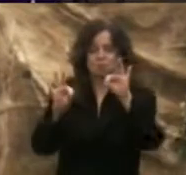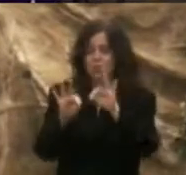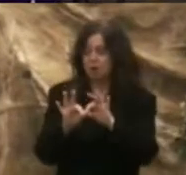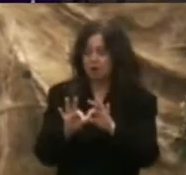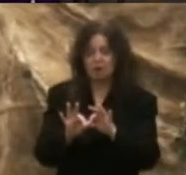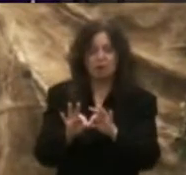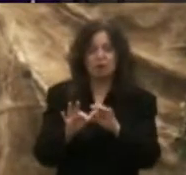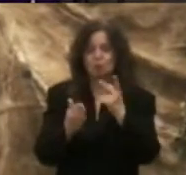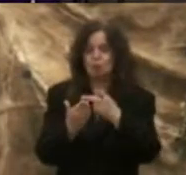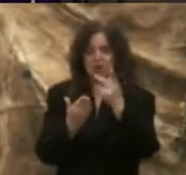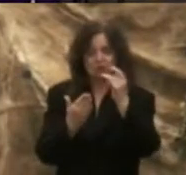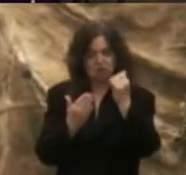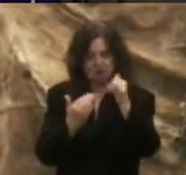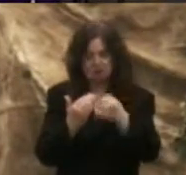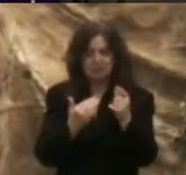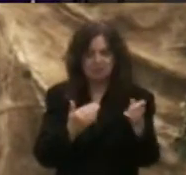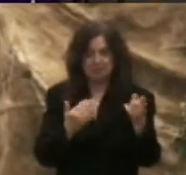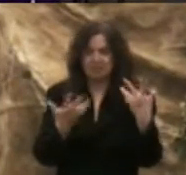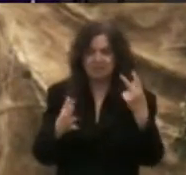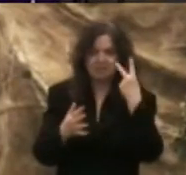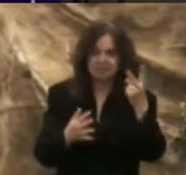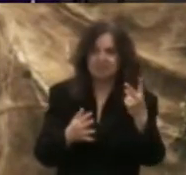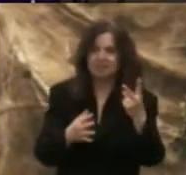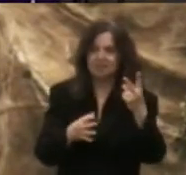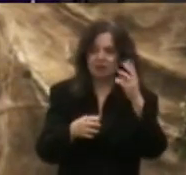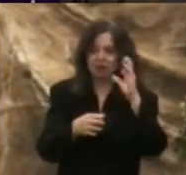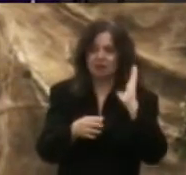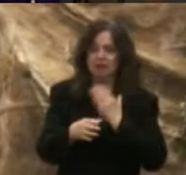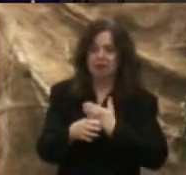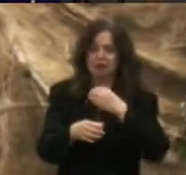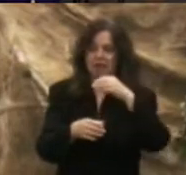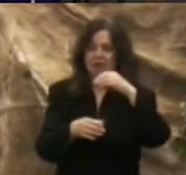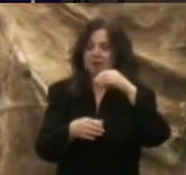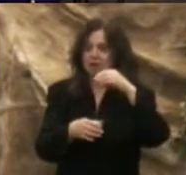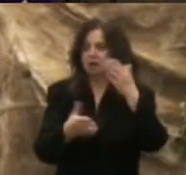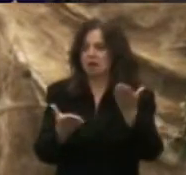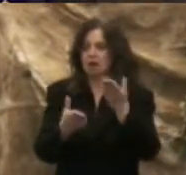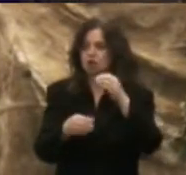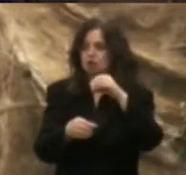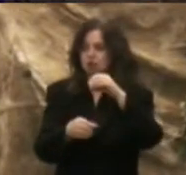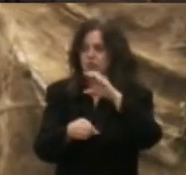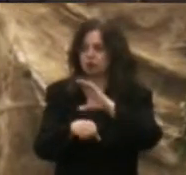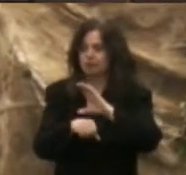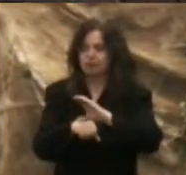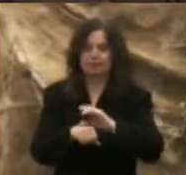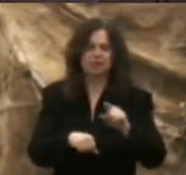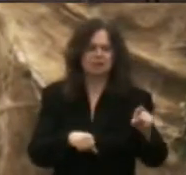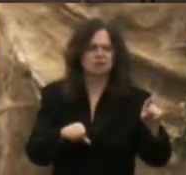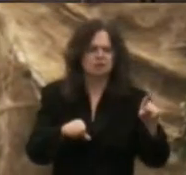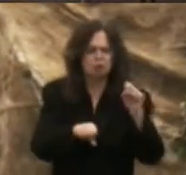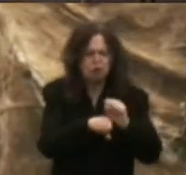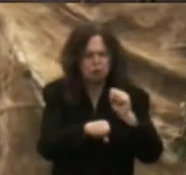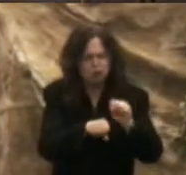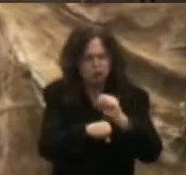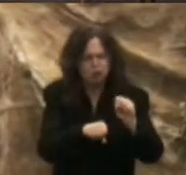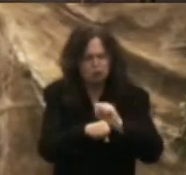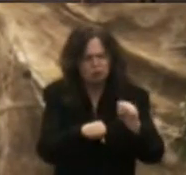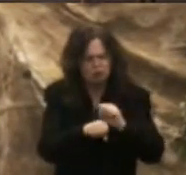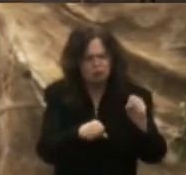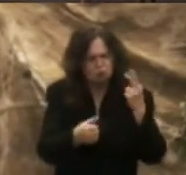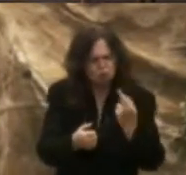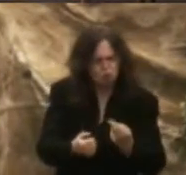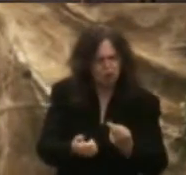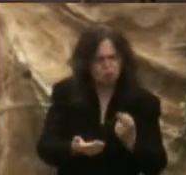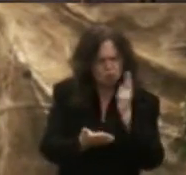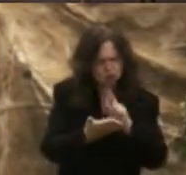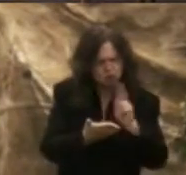has ever seen in the church, and he has done significant research on that project. He wanted me to